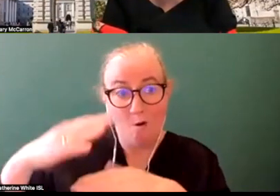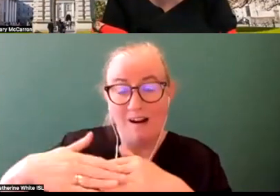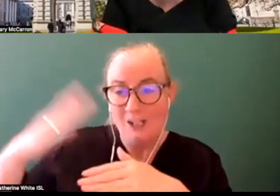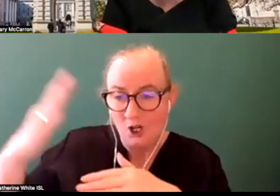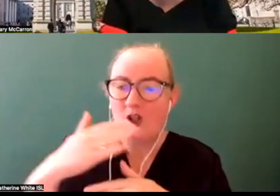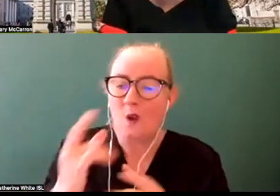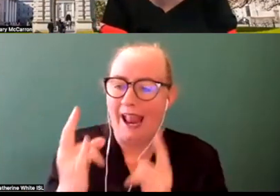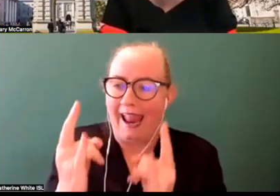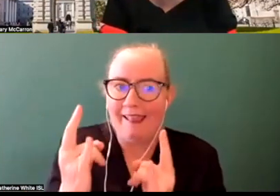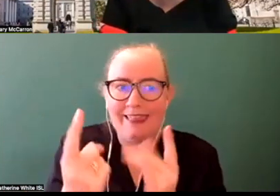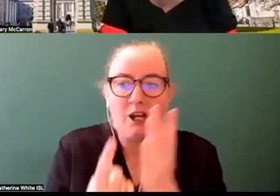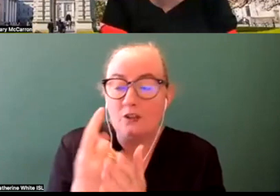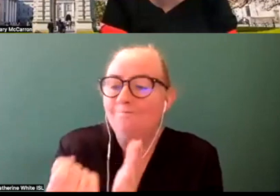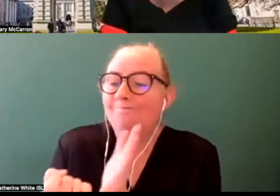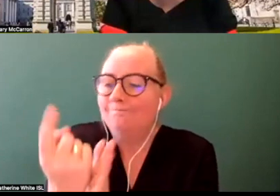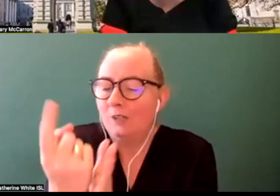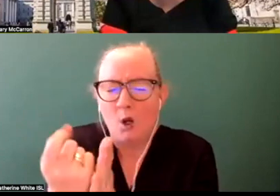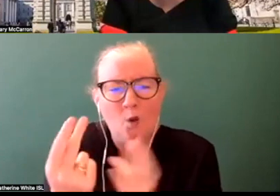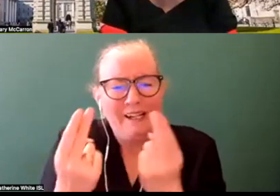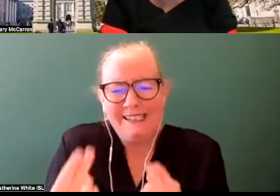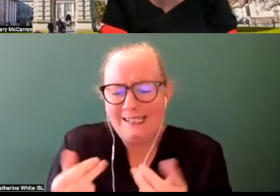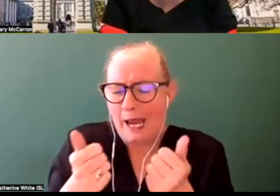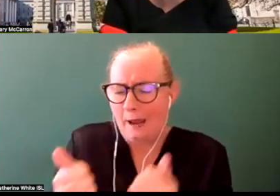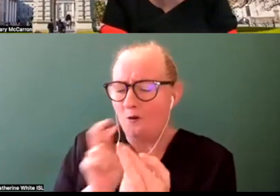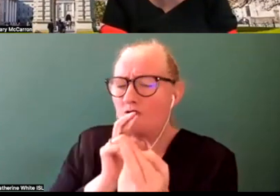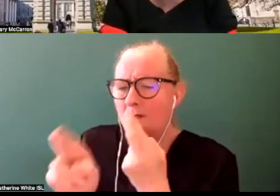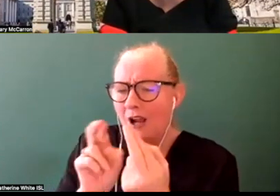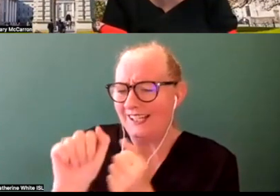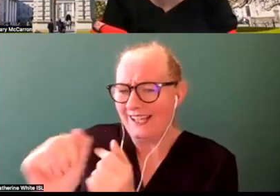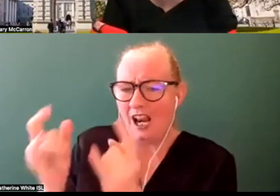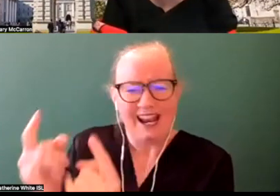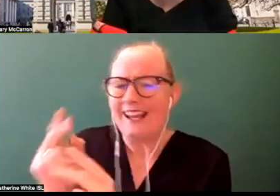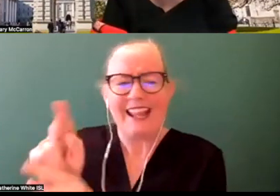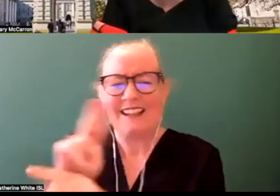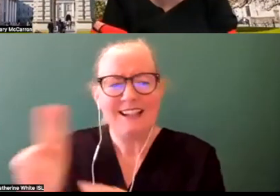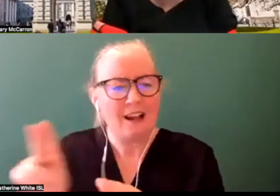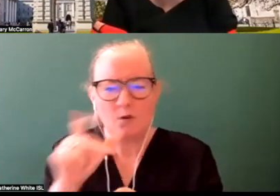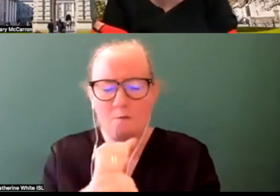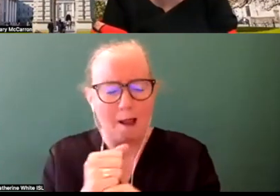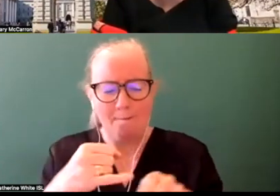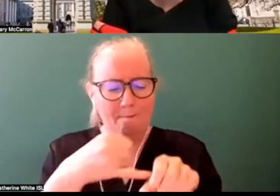issues emerge, we need to be able to respond to those health issues. And I don't think that's moving to a medical model.